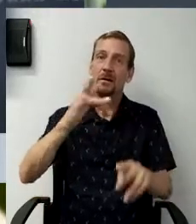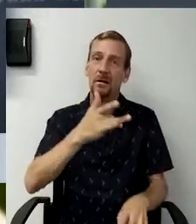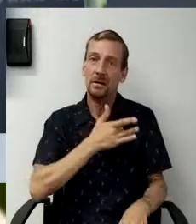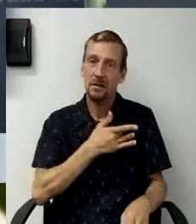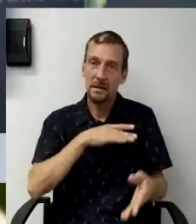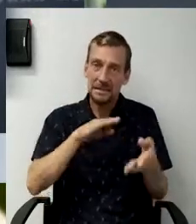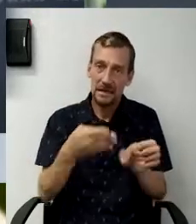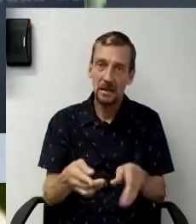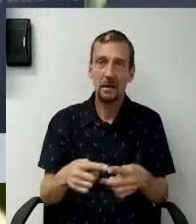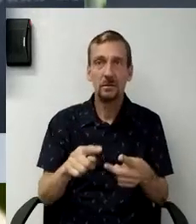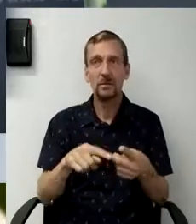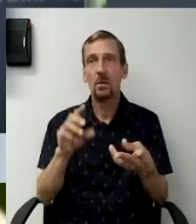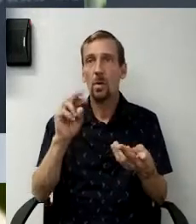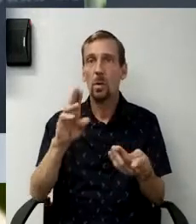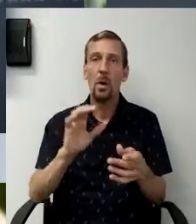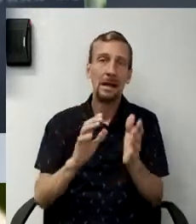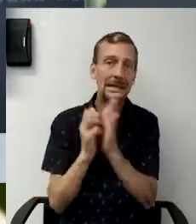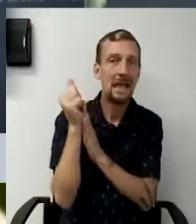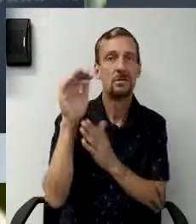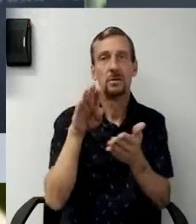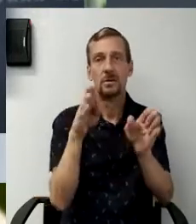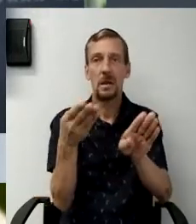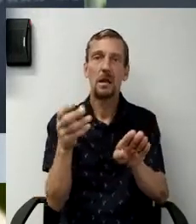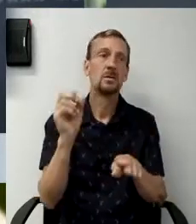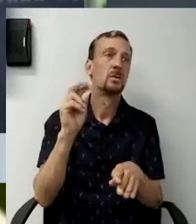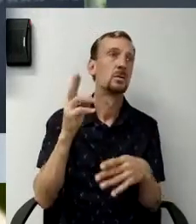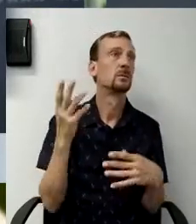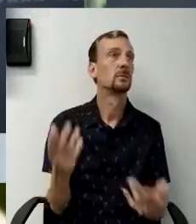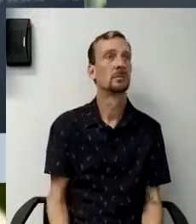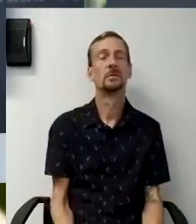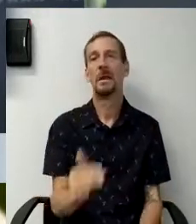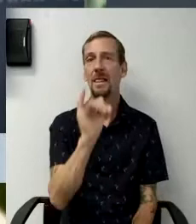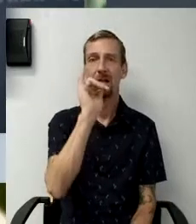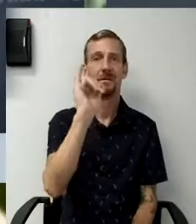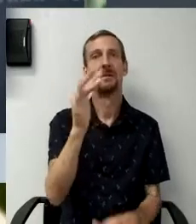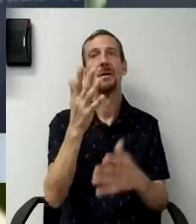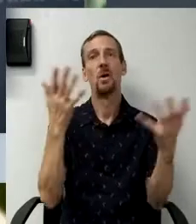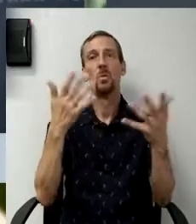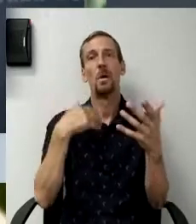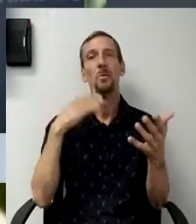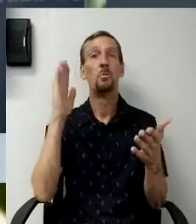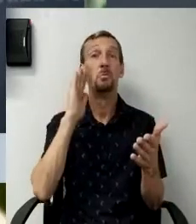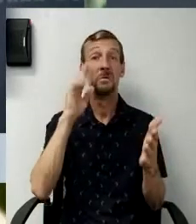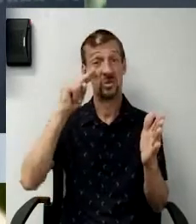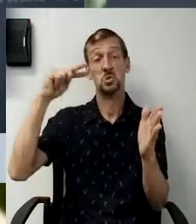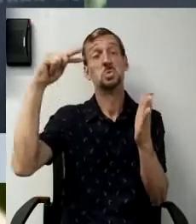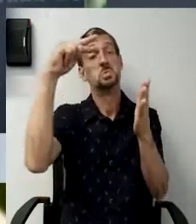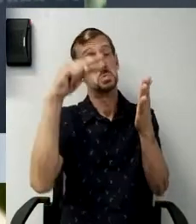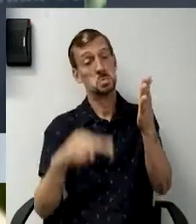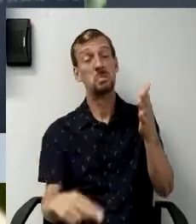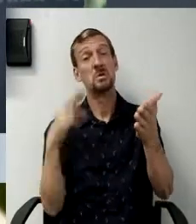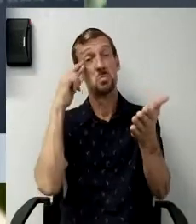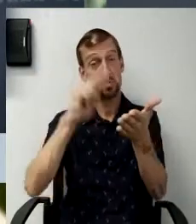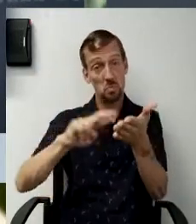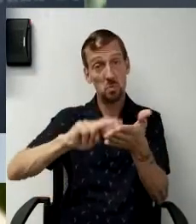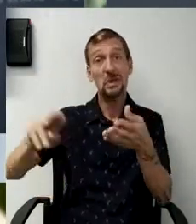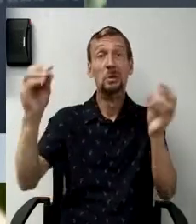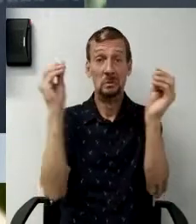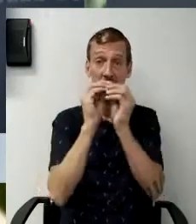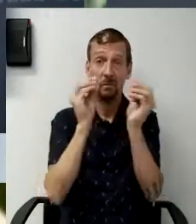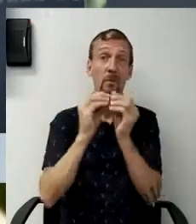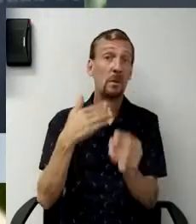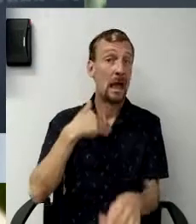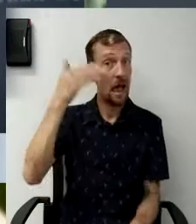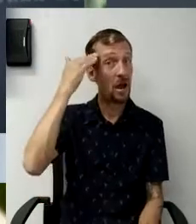cardiovascular deaths or cancer deaths? Or that's something that we will look at. I know